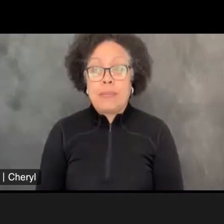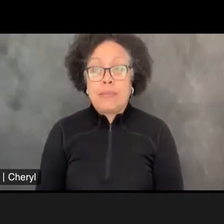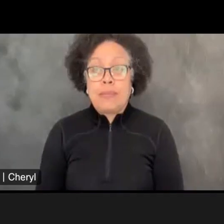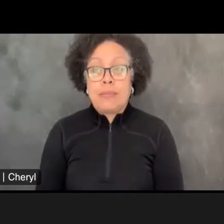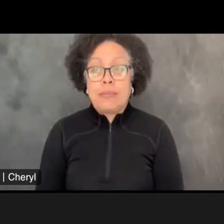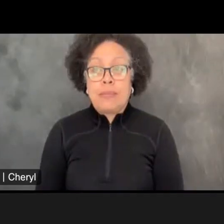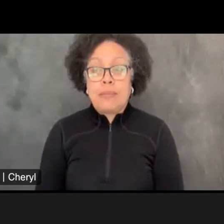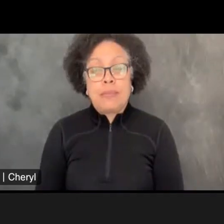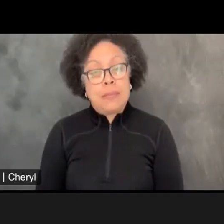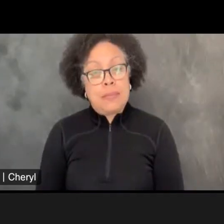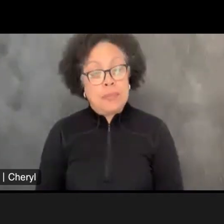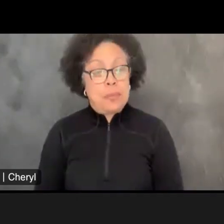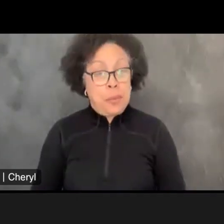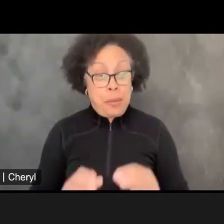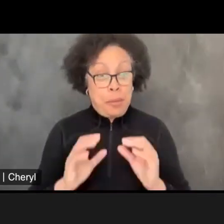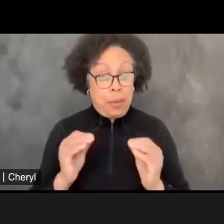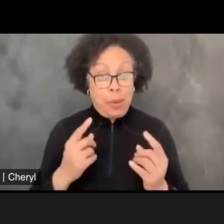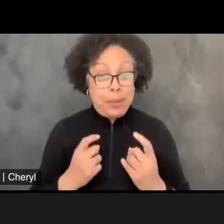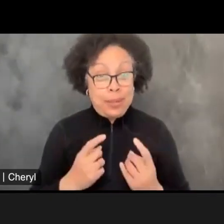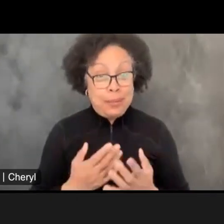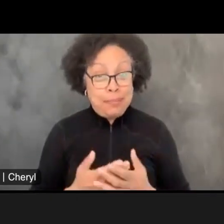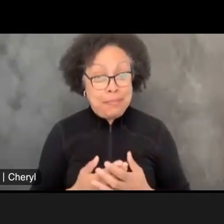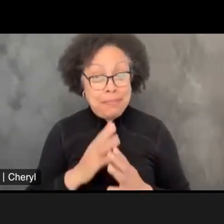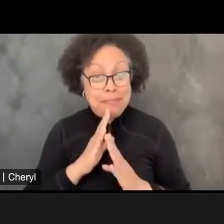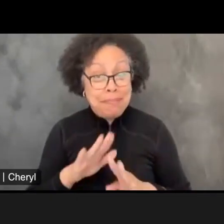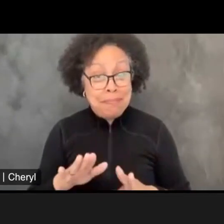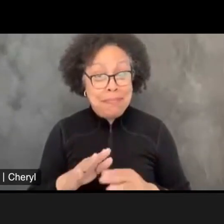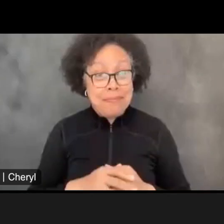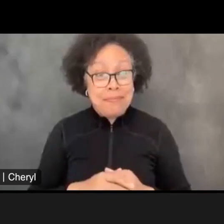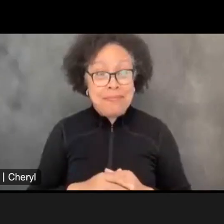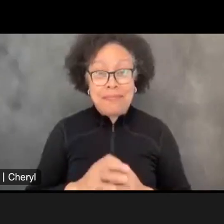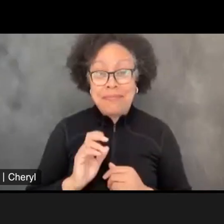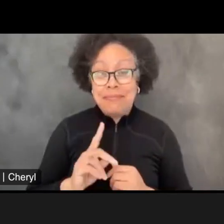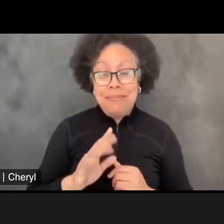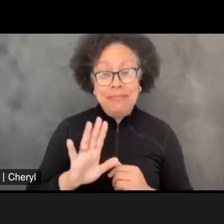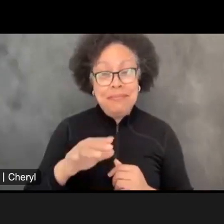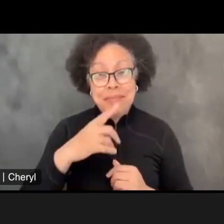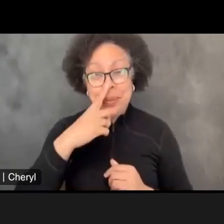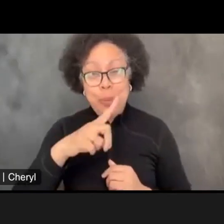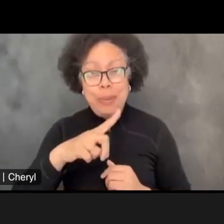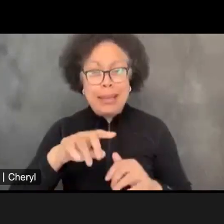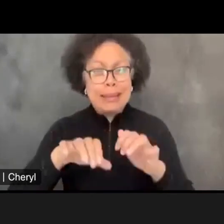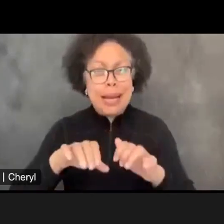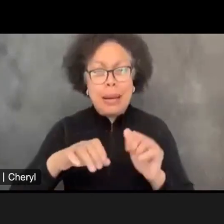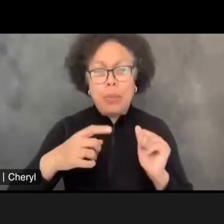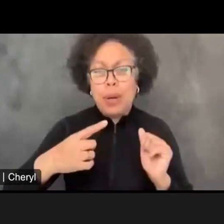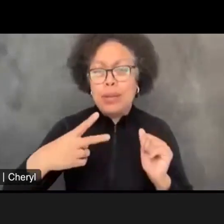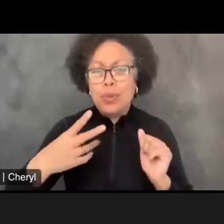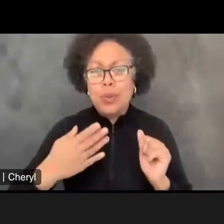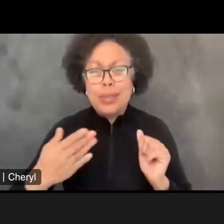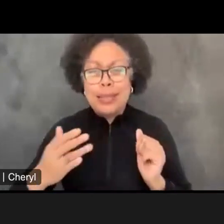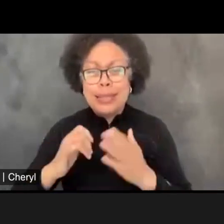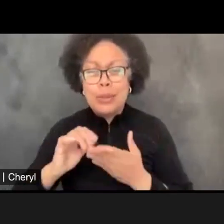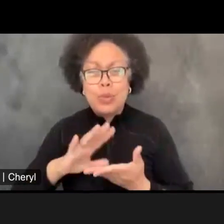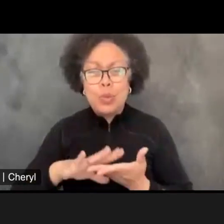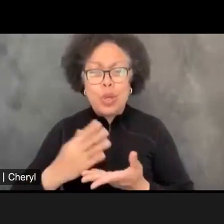And if you don't have any questions, I would love to see if you would share 1 or 2 things that you are taking away